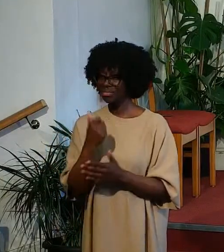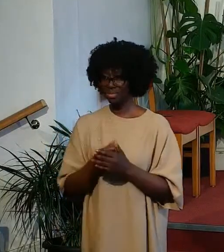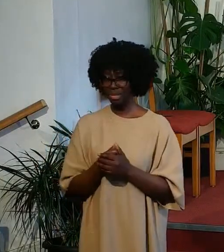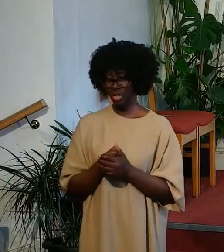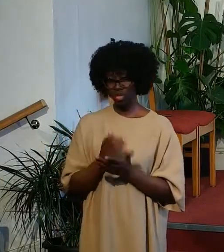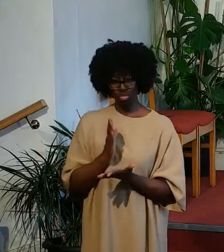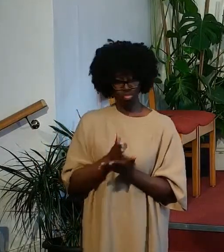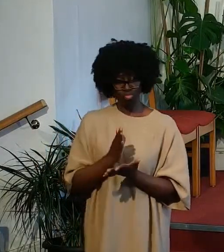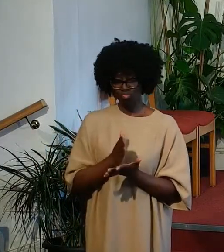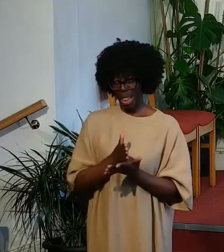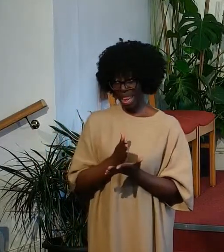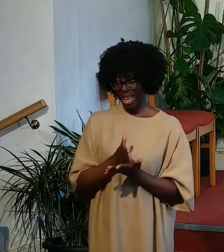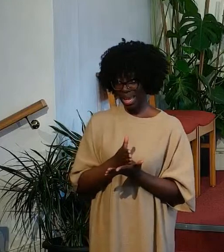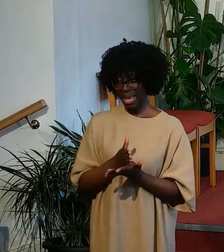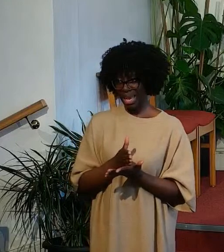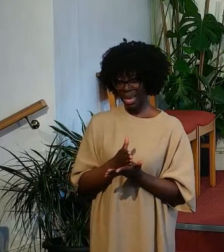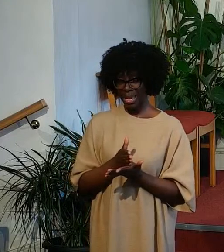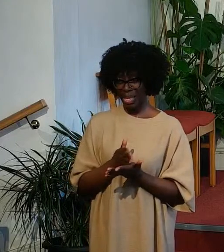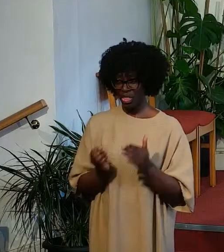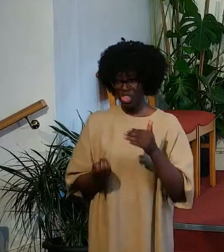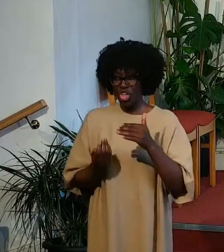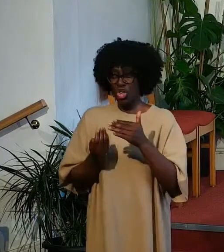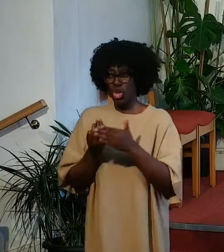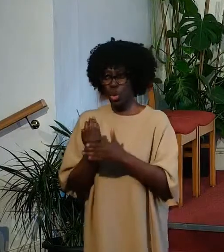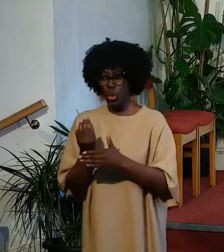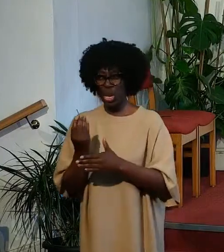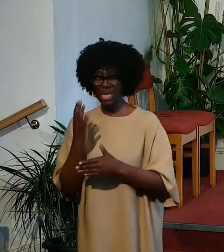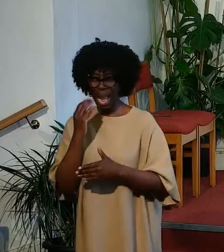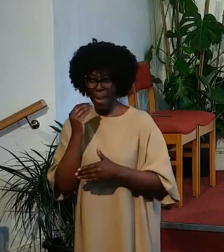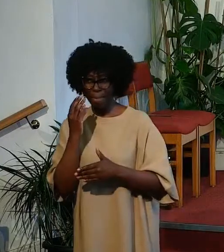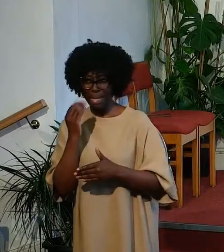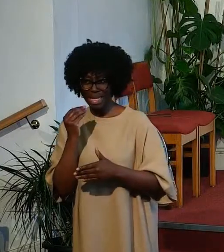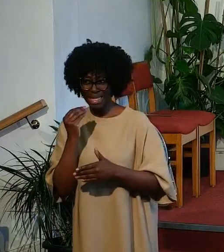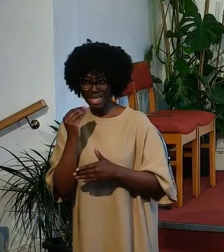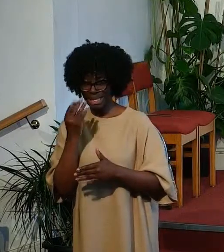more a picture, kind of